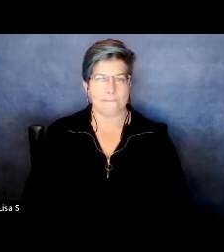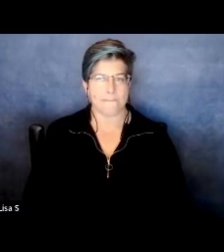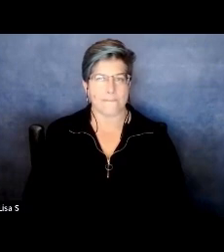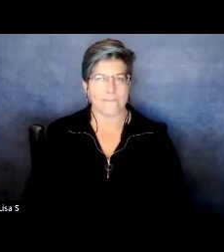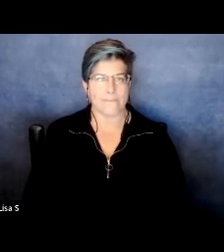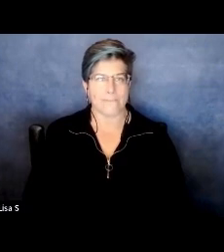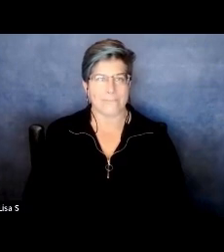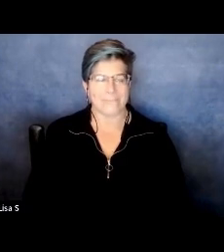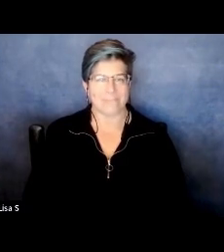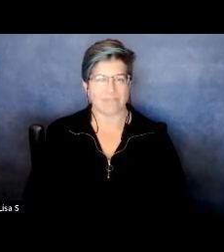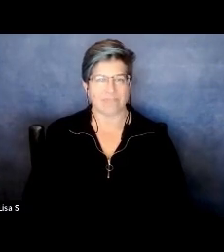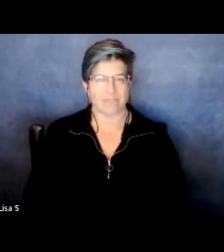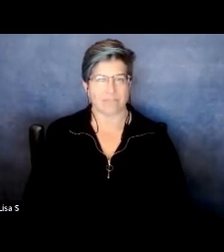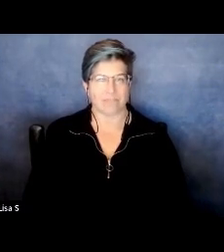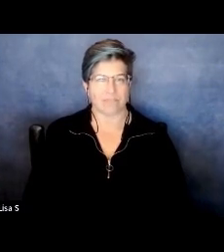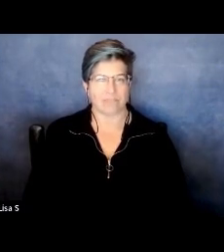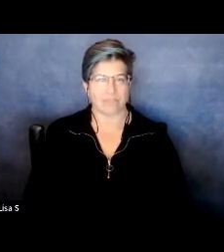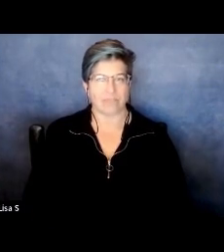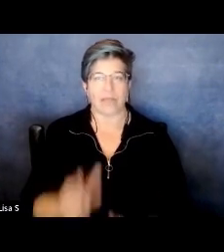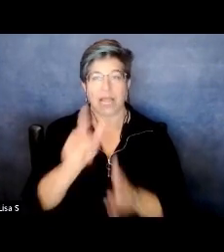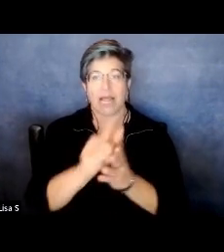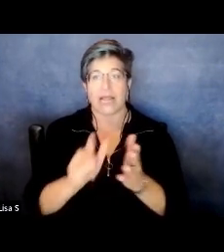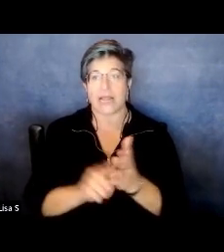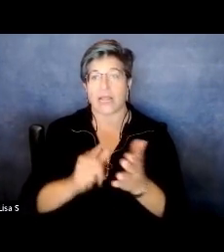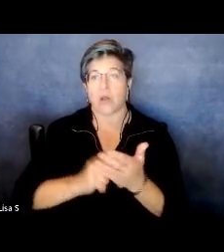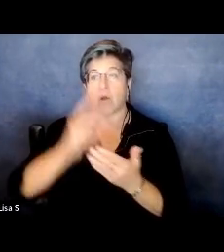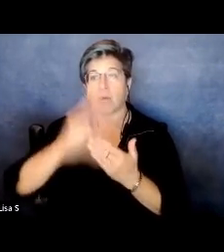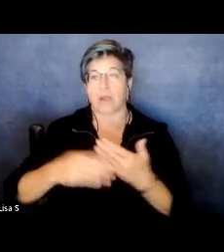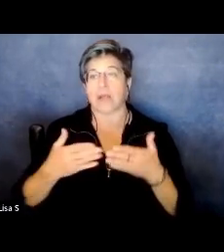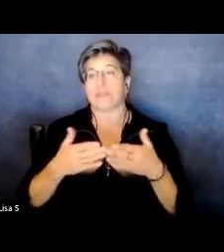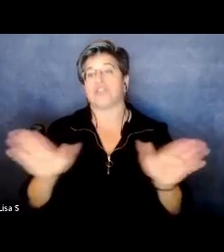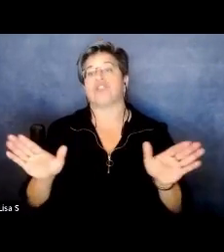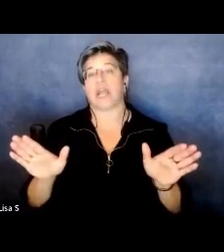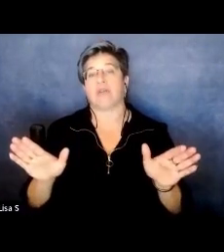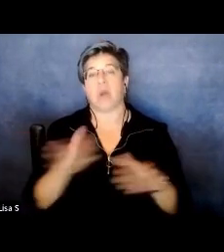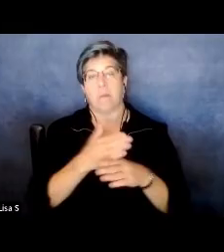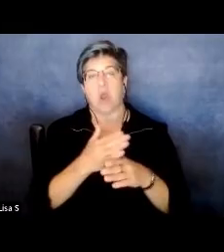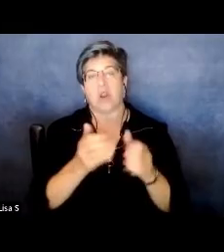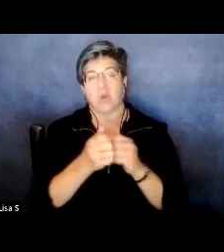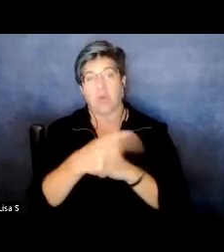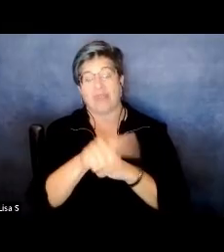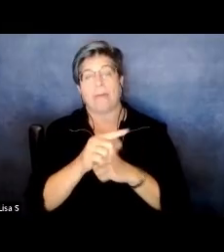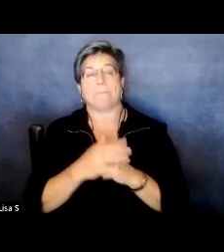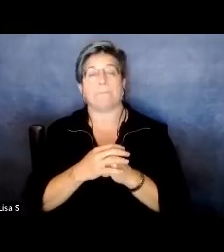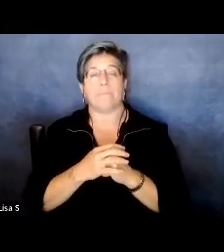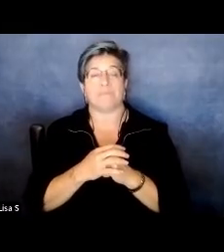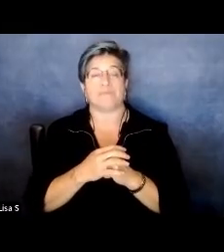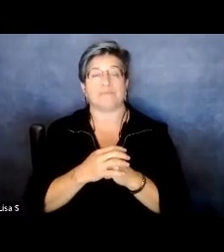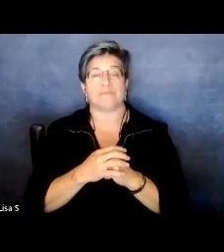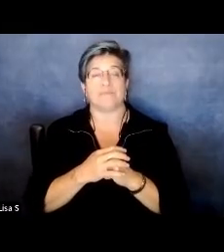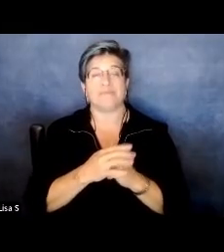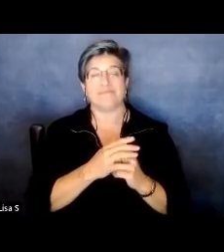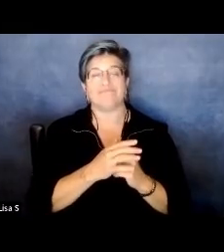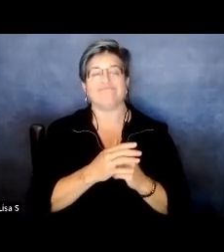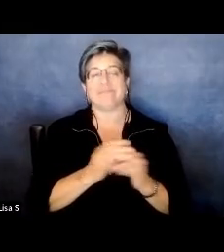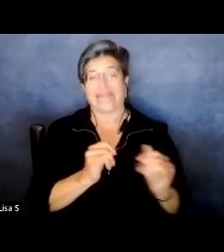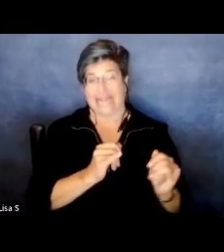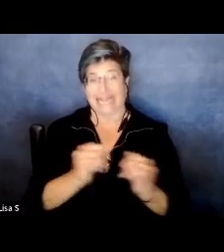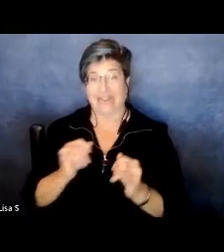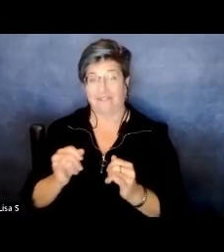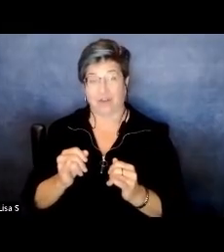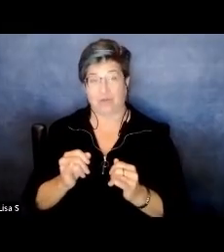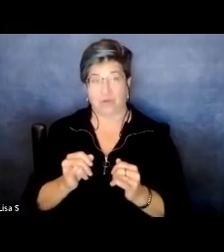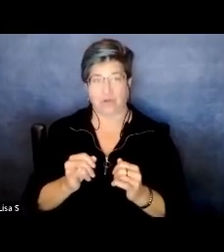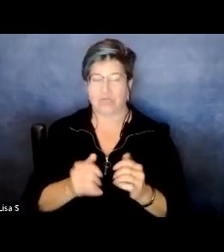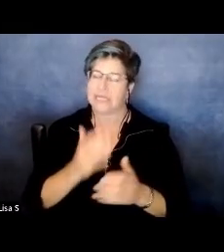And legal programs in general, partnering with them on the individual level, they are some of the